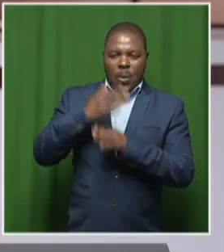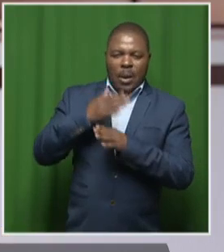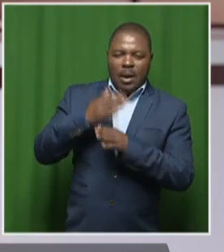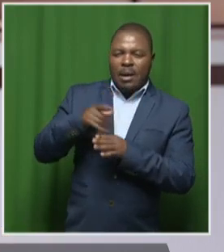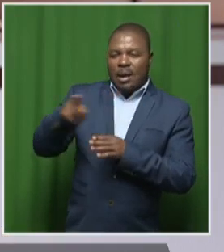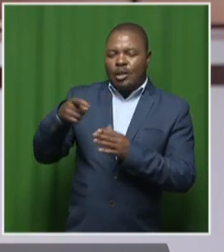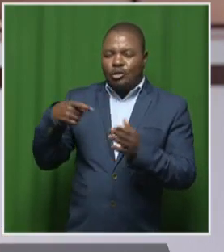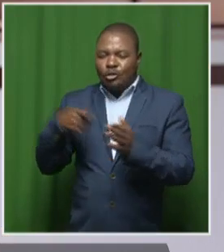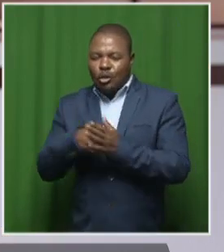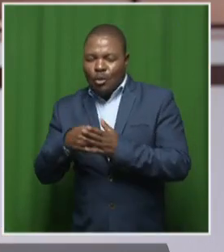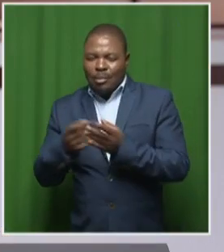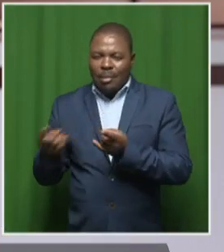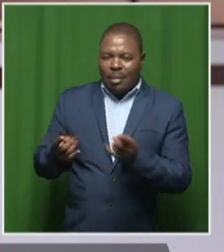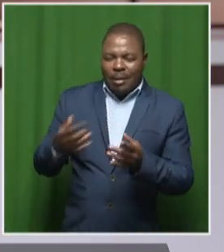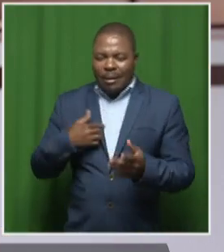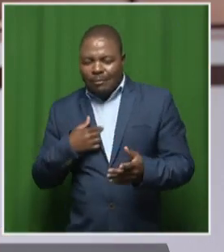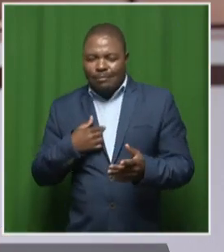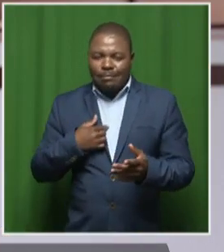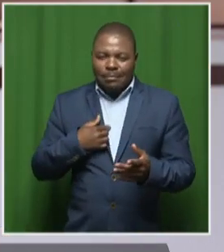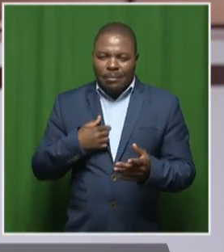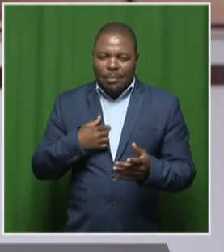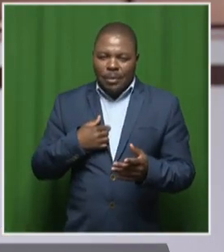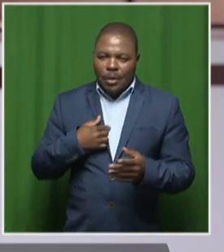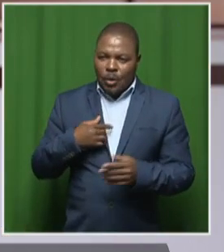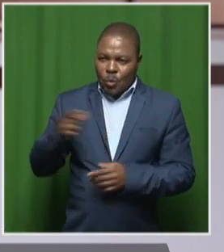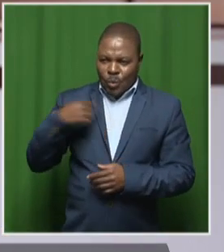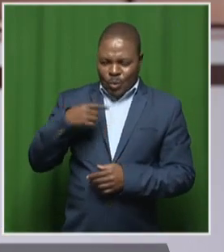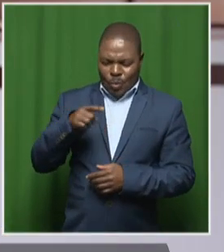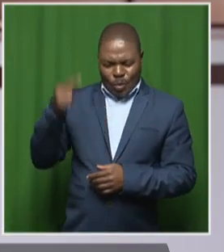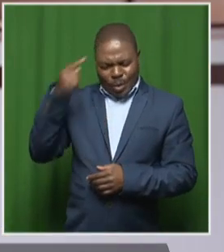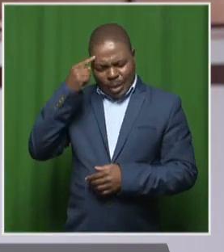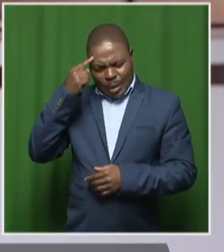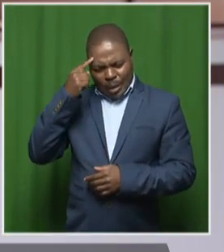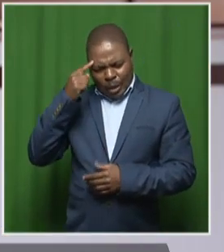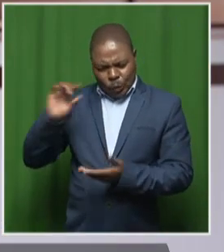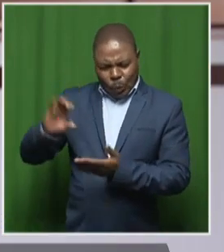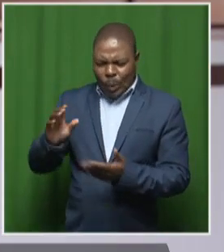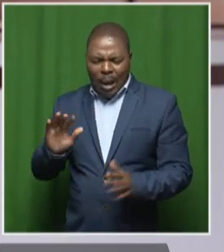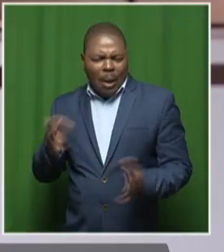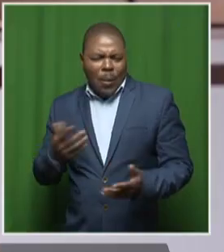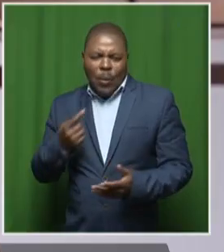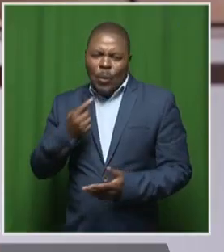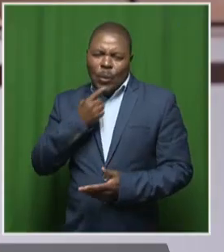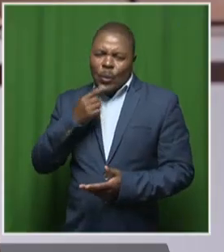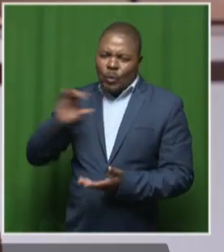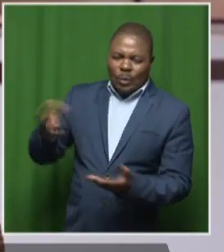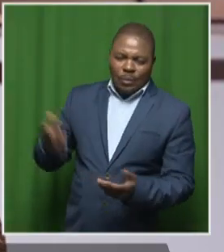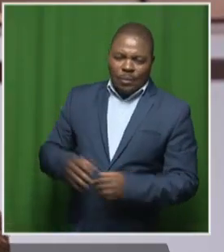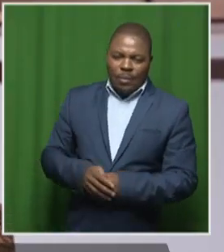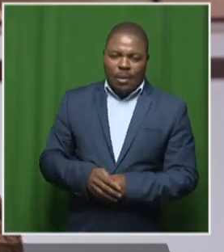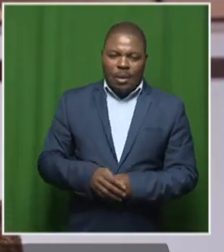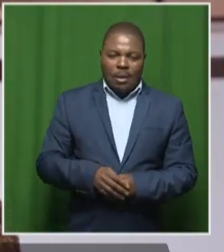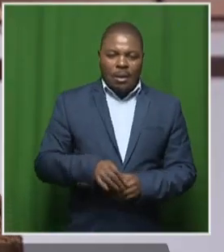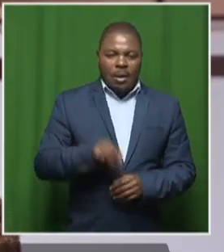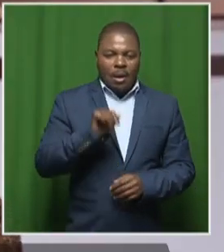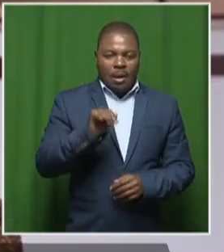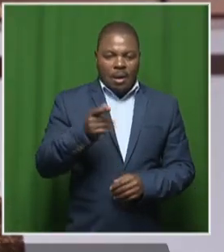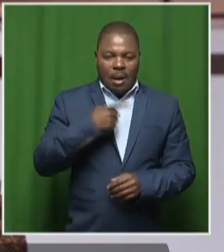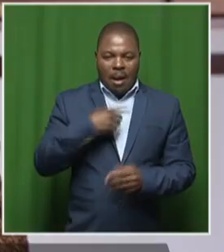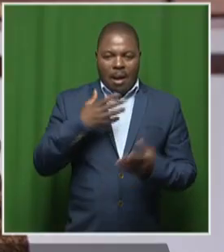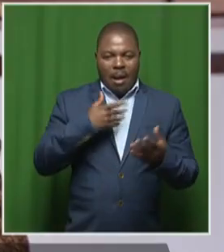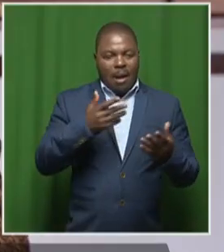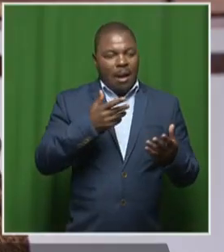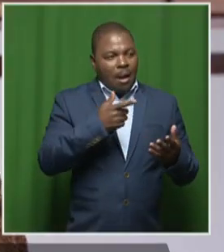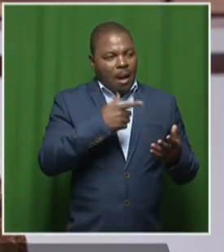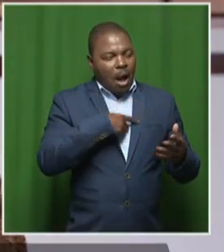playing around with all these... Why did you, how did you think of salt, of all the material? The thing is, when you work at the store, all the material get